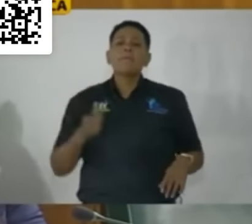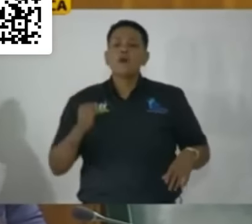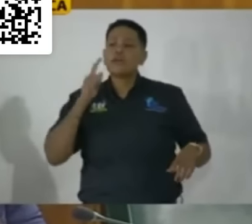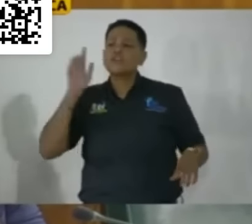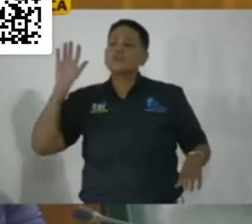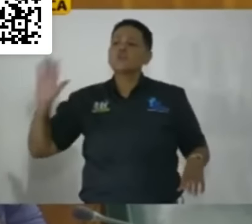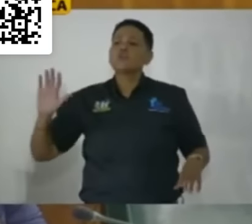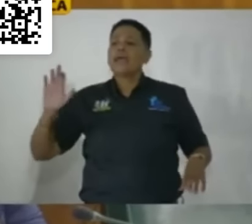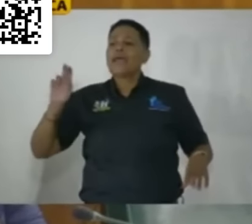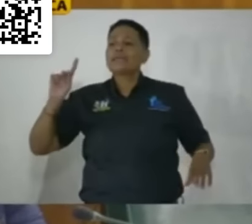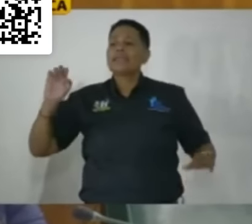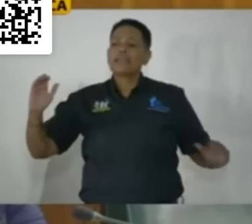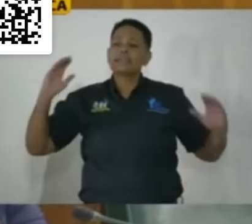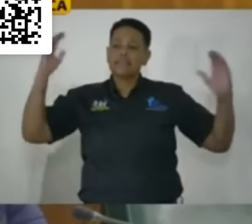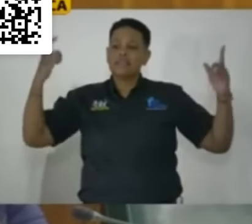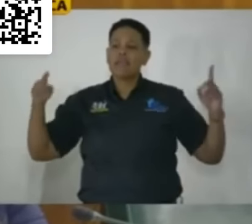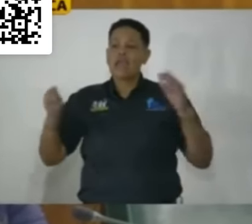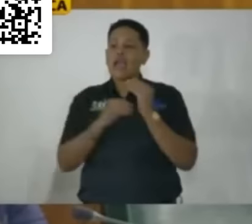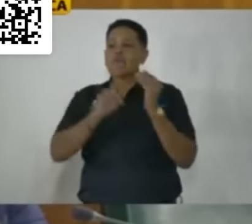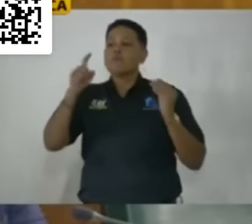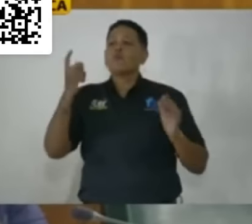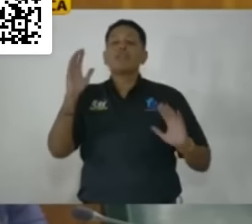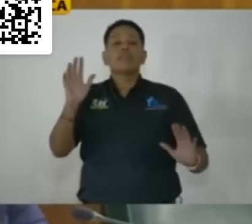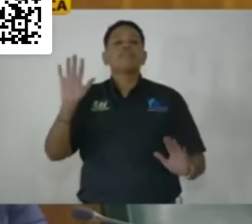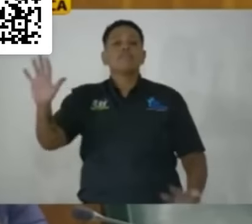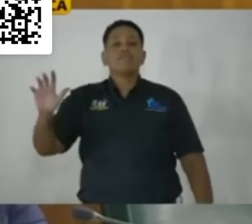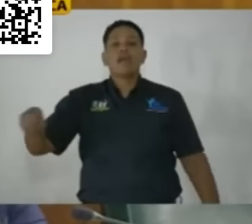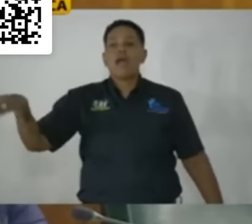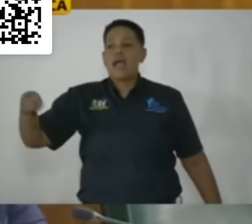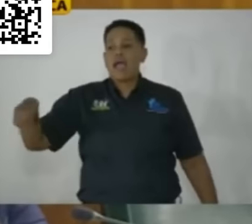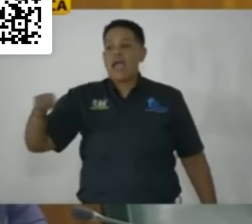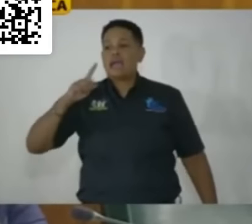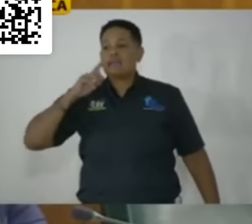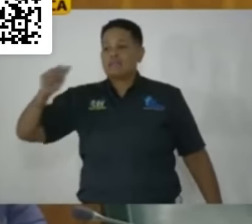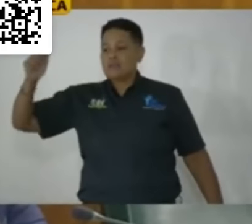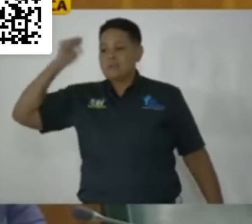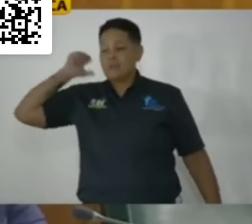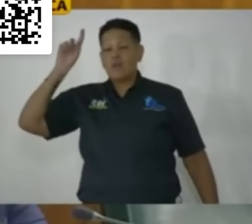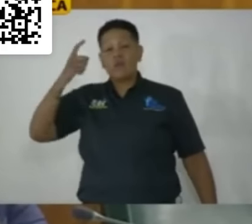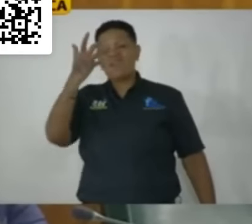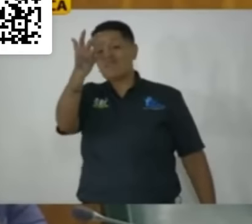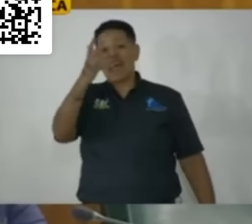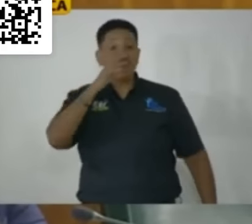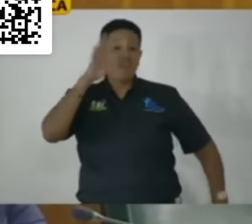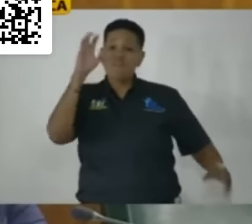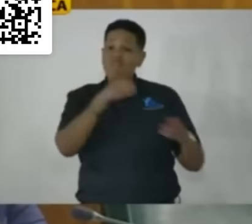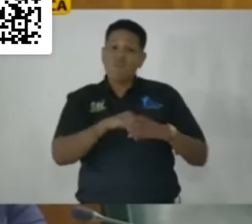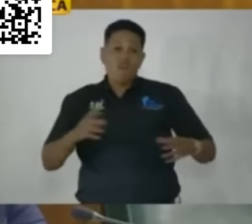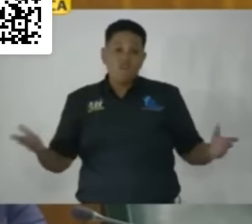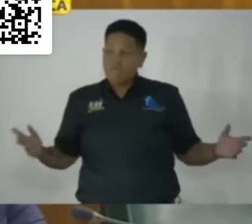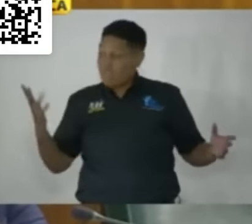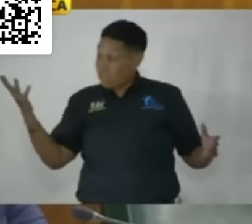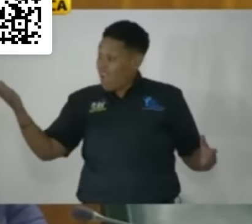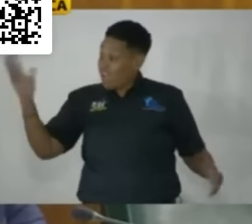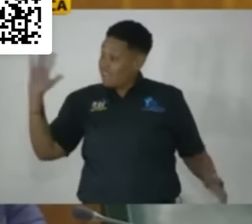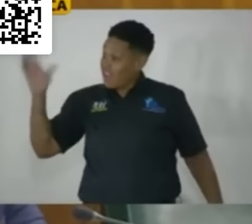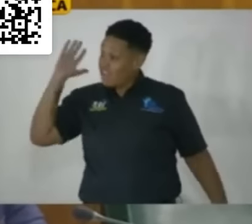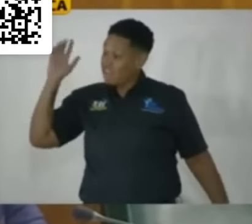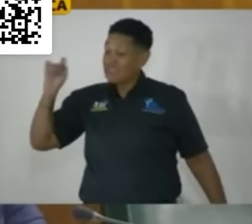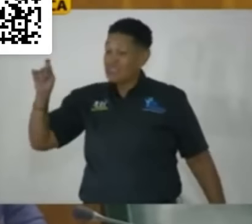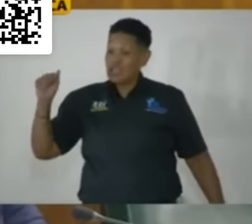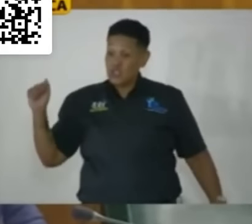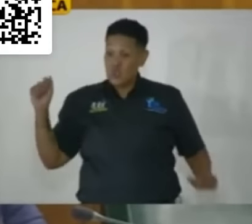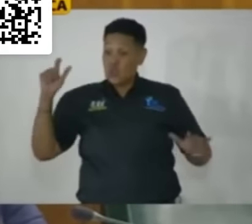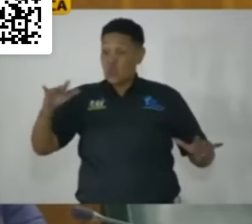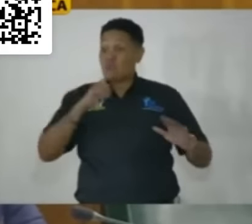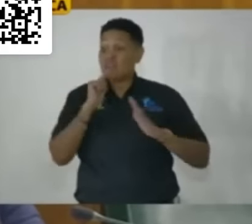the executive, only leaving 5 of them on the backbenches. And that overrun of